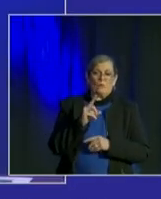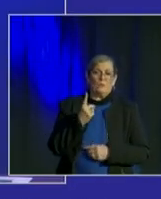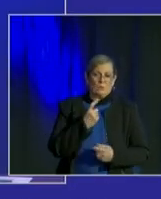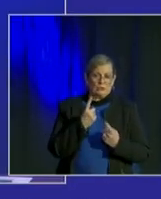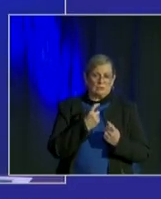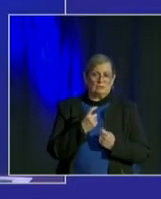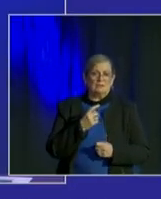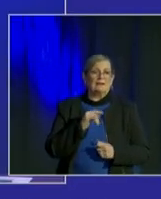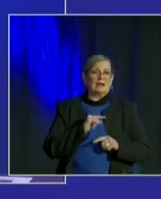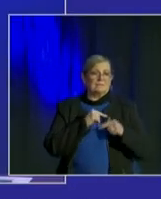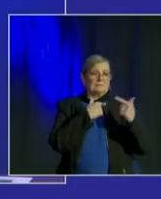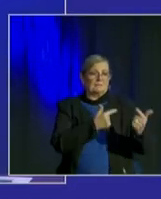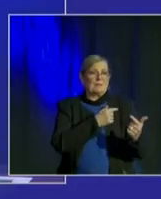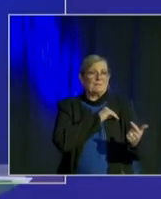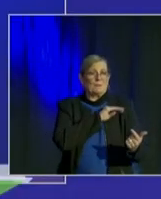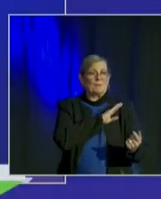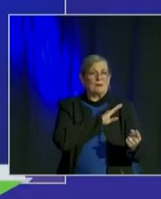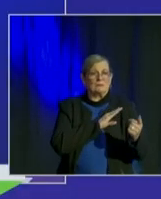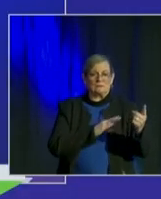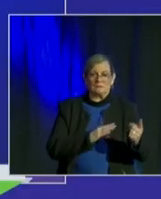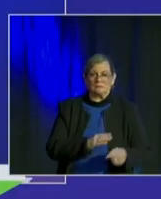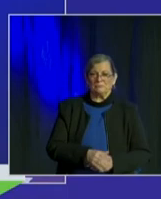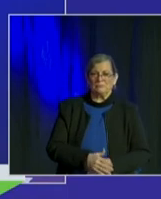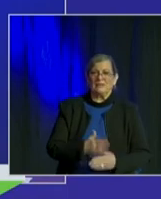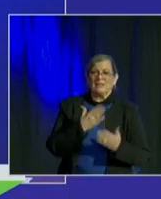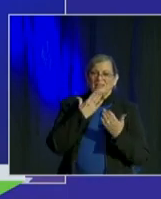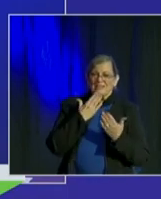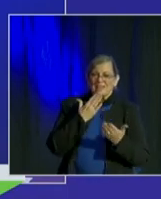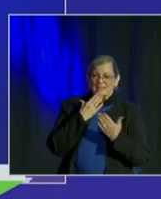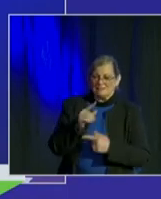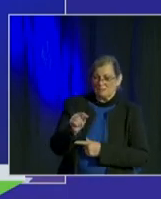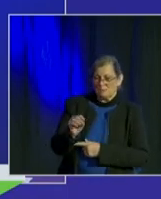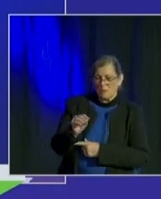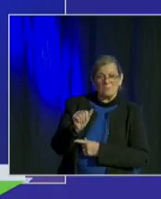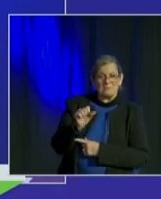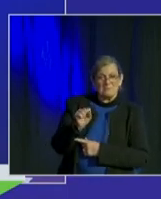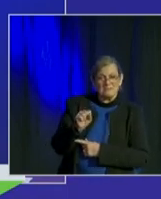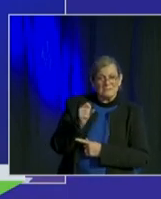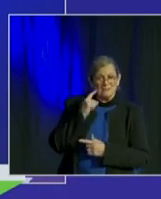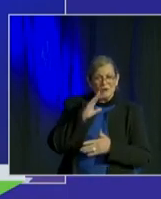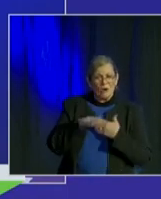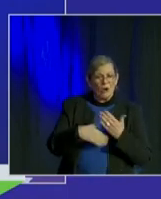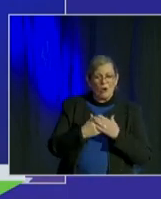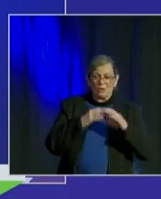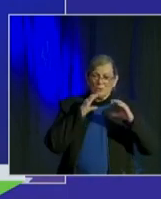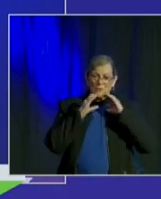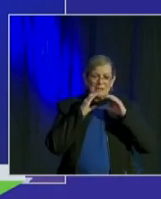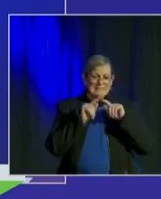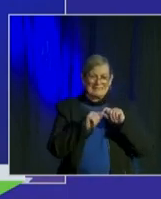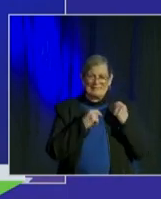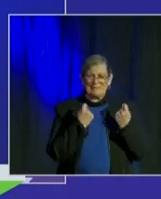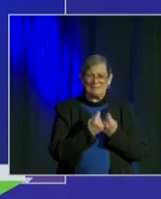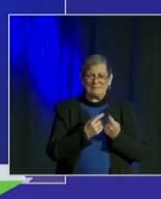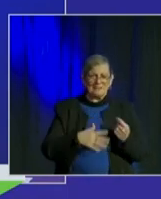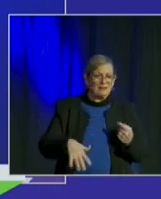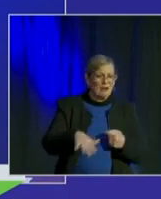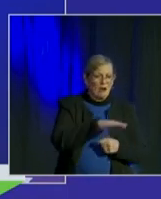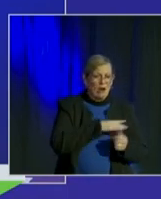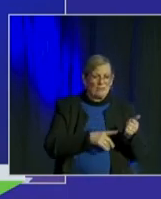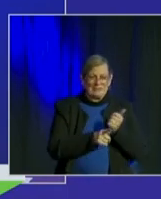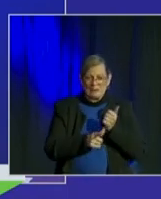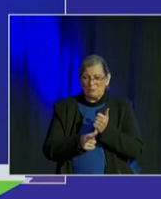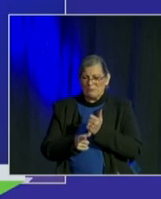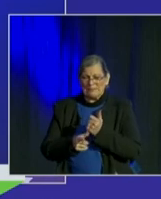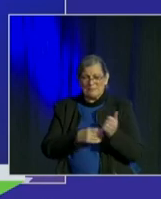to thank you and our entire communications team for working with the deputy mayors, working with the budget office, working